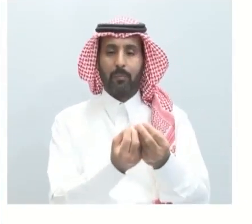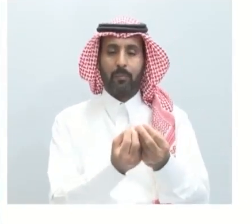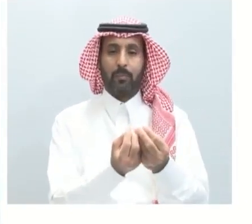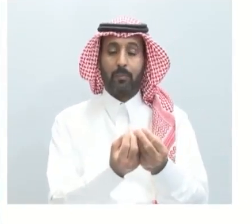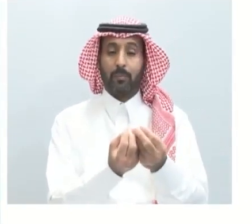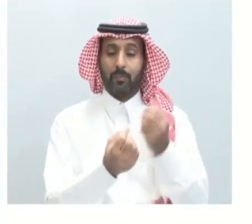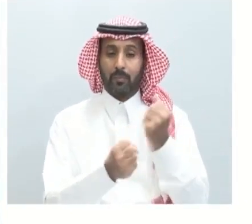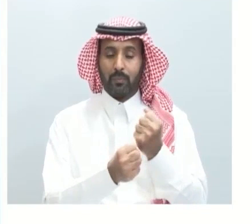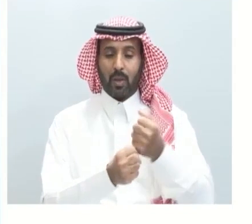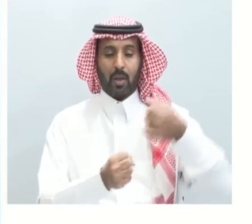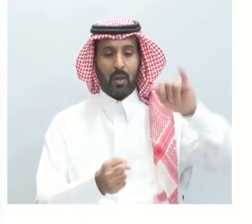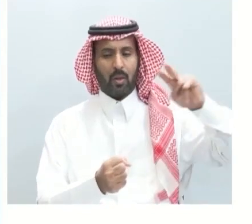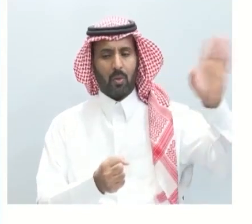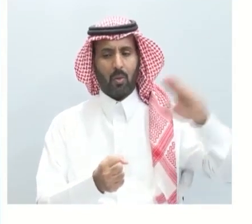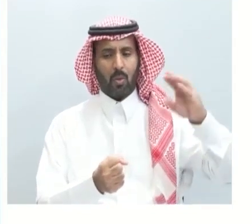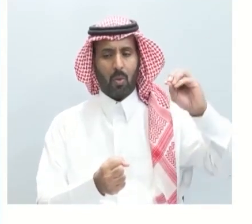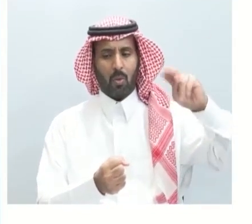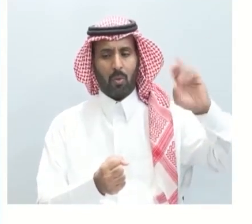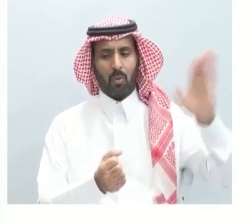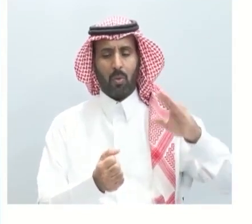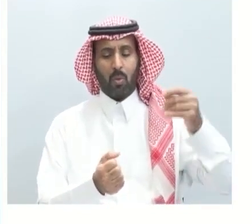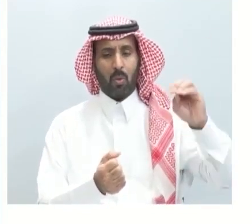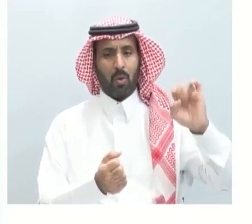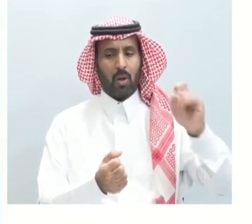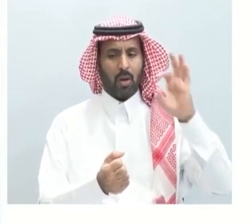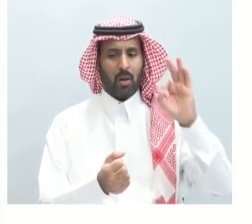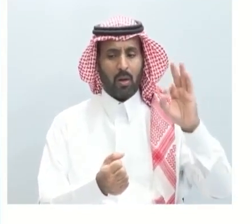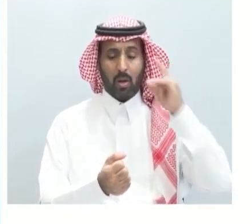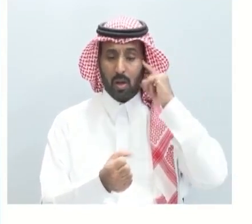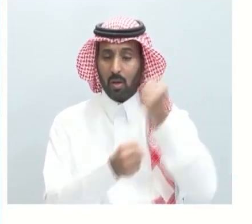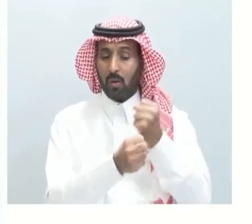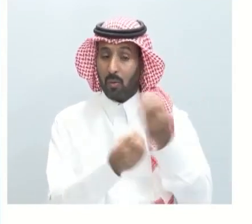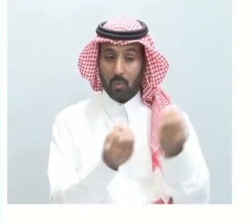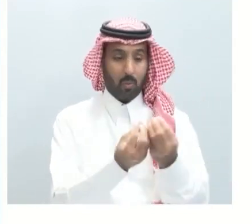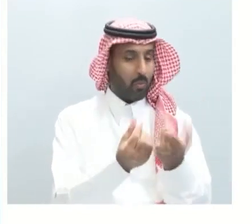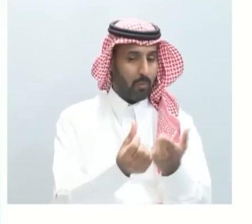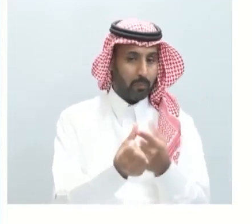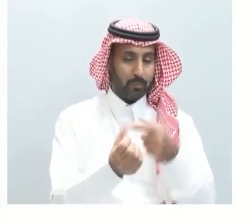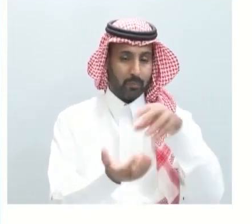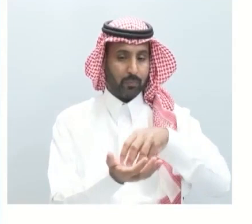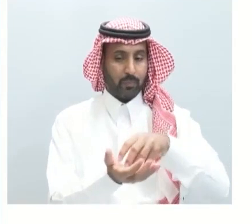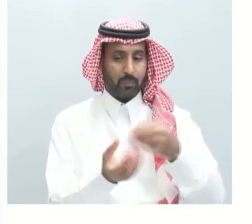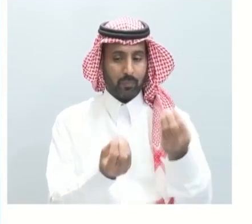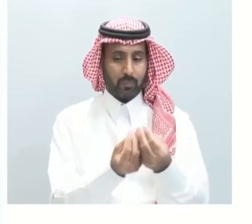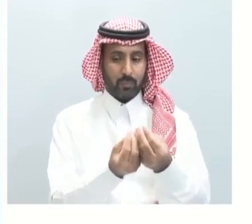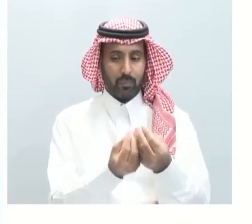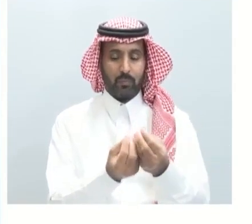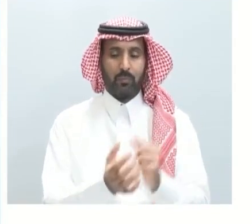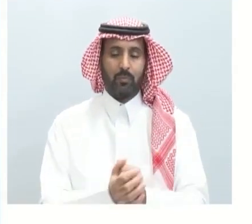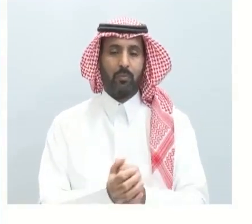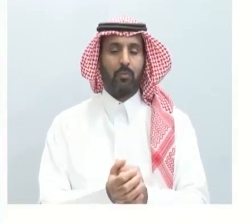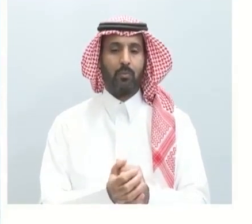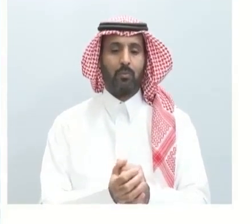verb again when learning any verb it's a good idea to learn the prepositions that can go